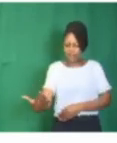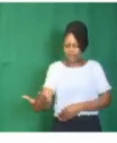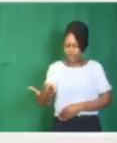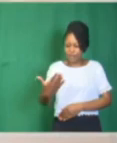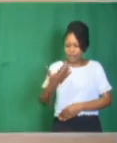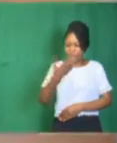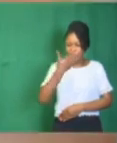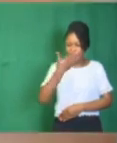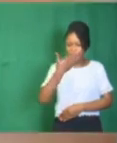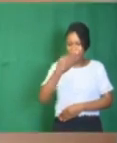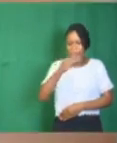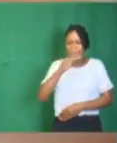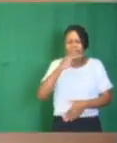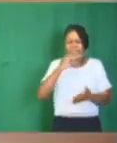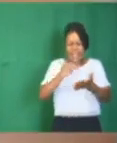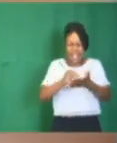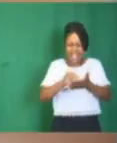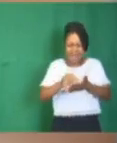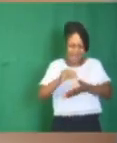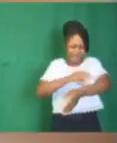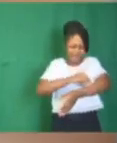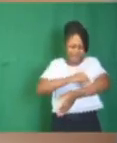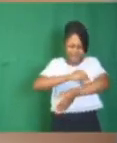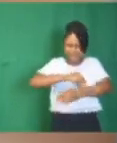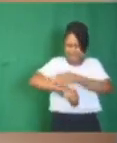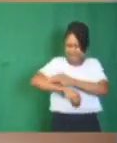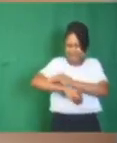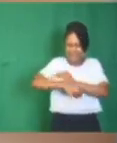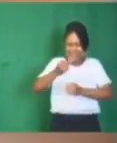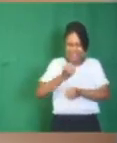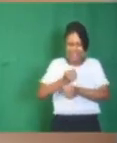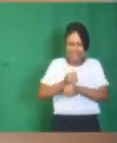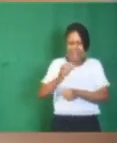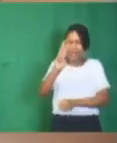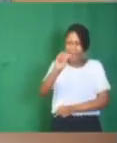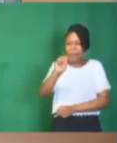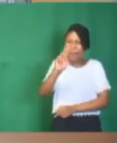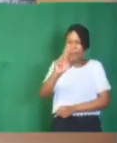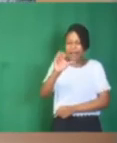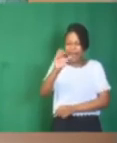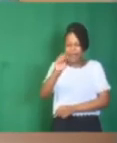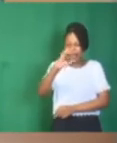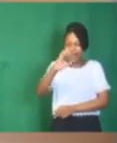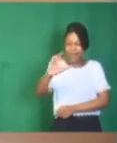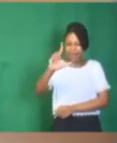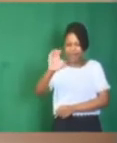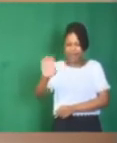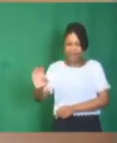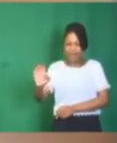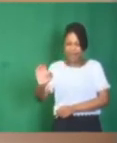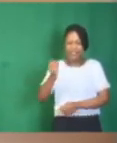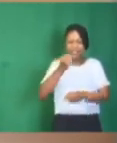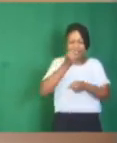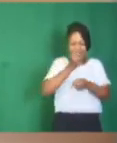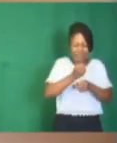there are muscles that work there. We have muscles that are found in the upper arm called the bicep muscle, and the tricep